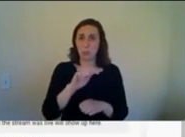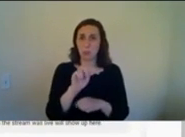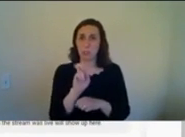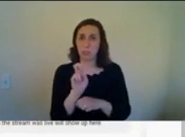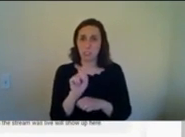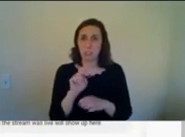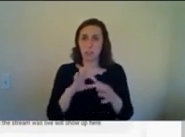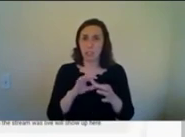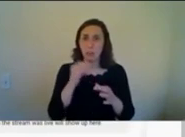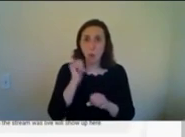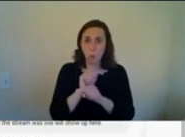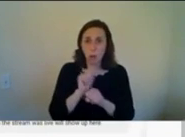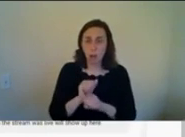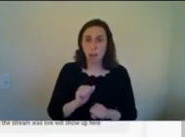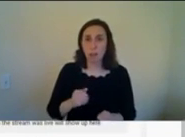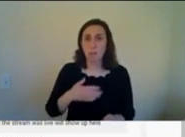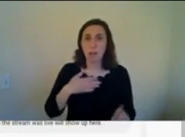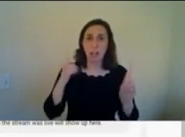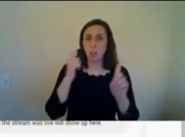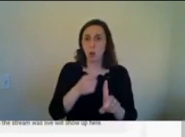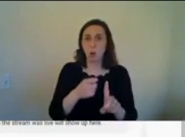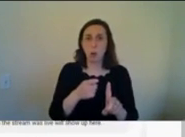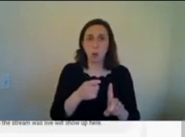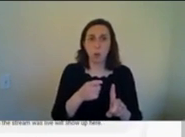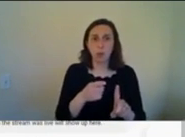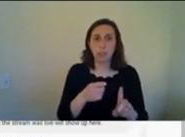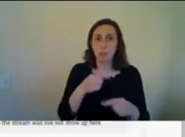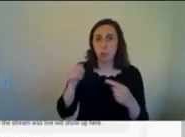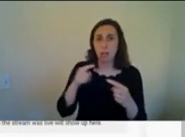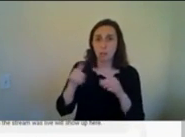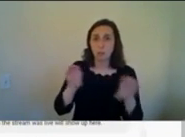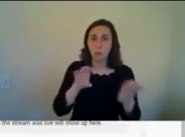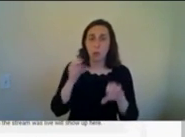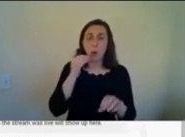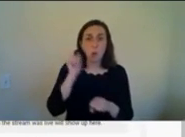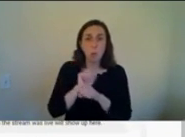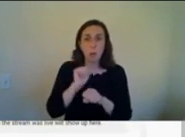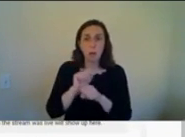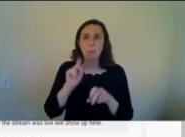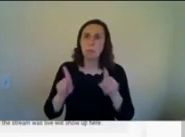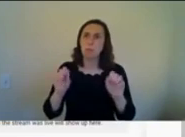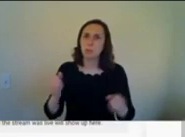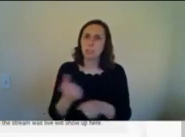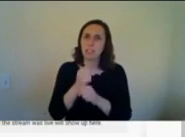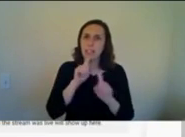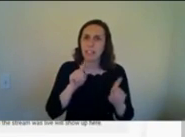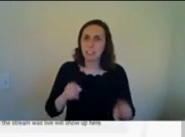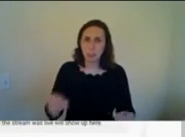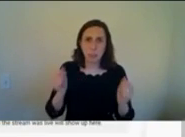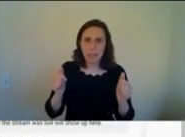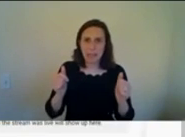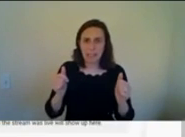My goal with it was so that when doing homework, people could get answers